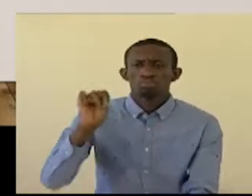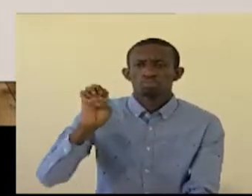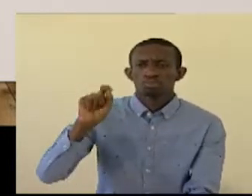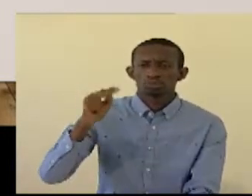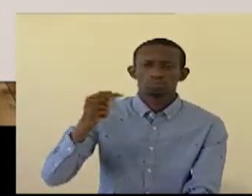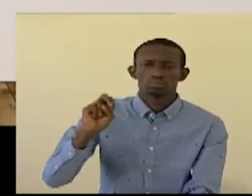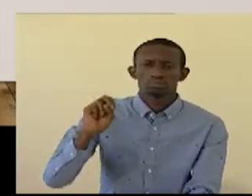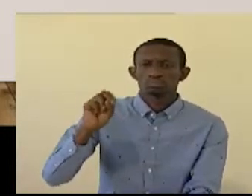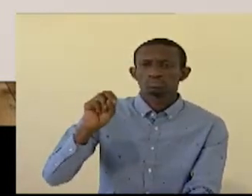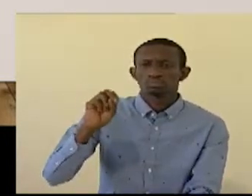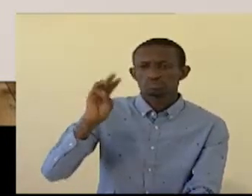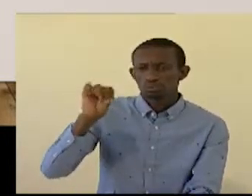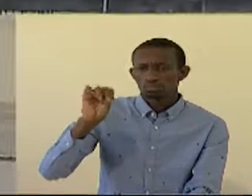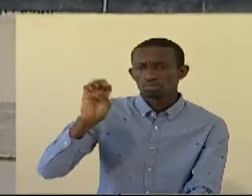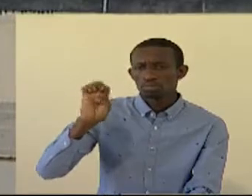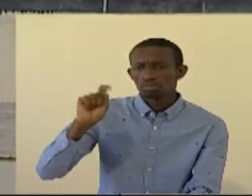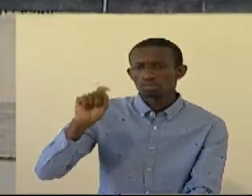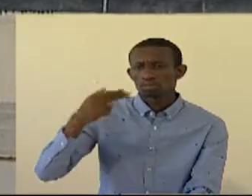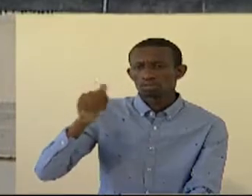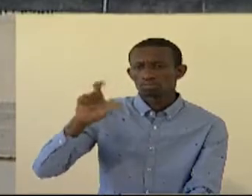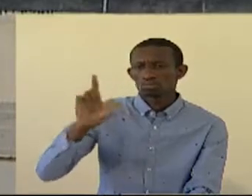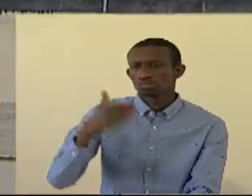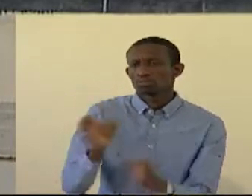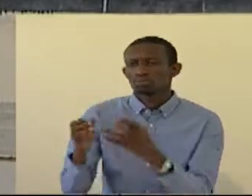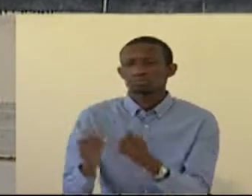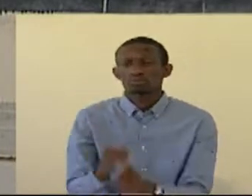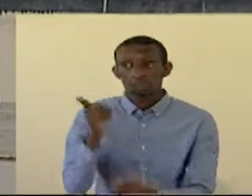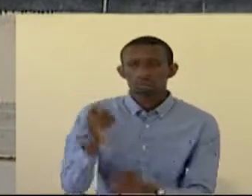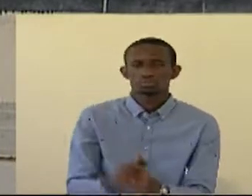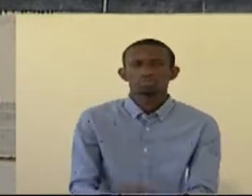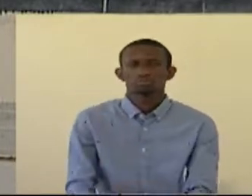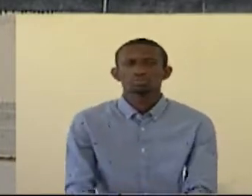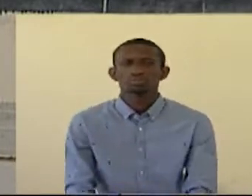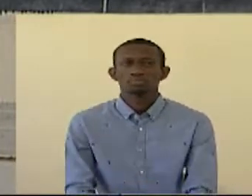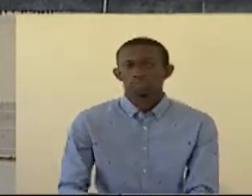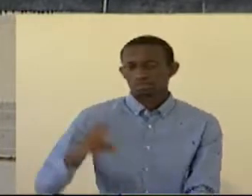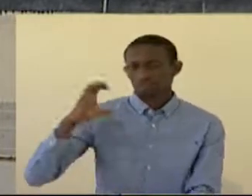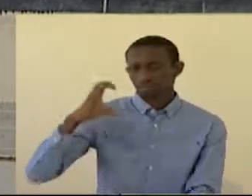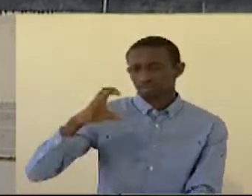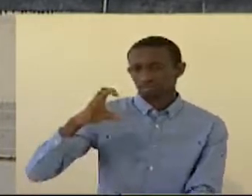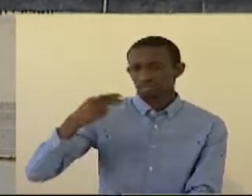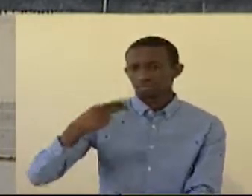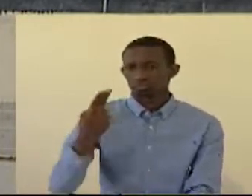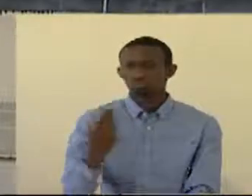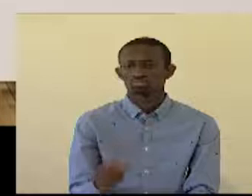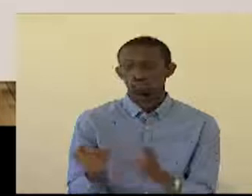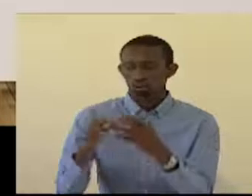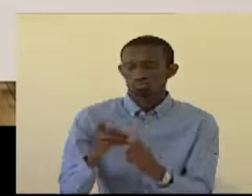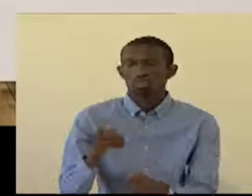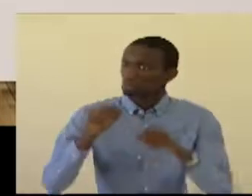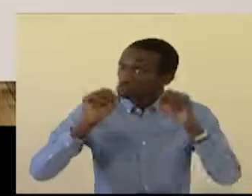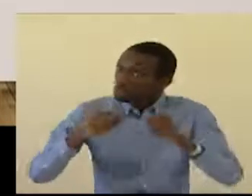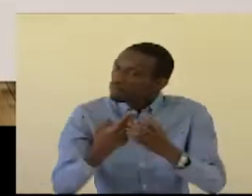is this one, this CH2 group. So it is possible to remove